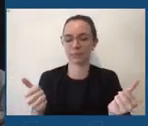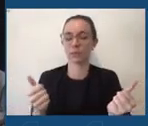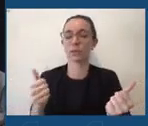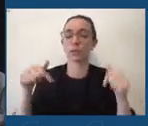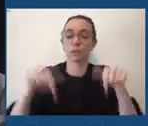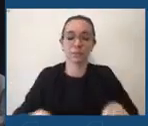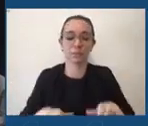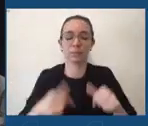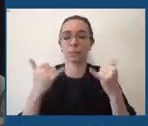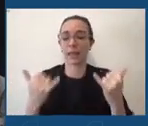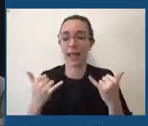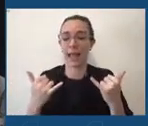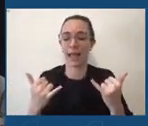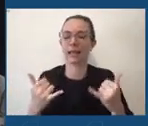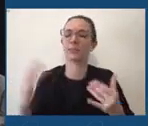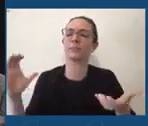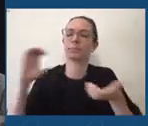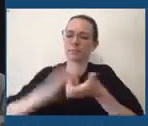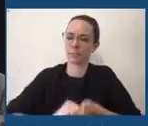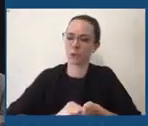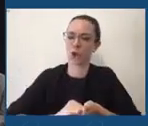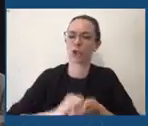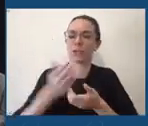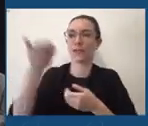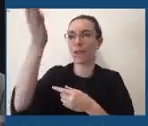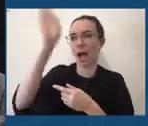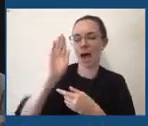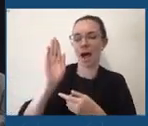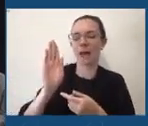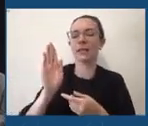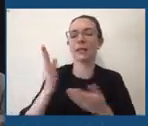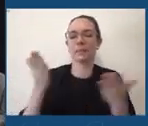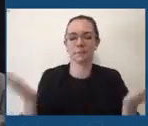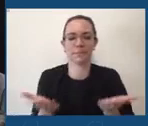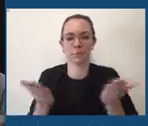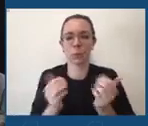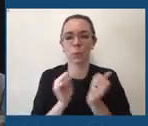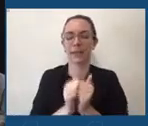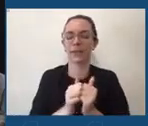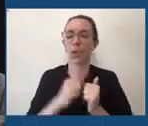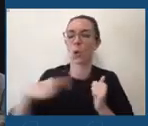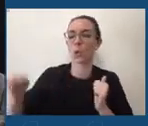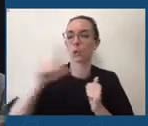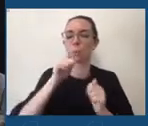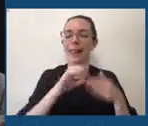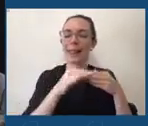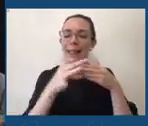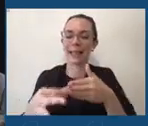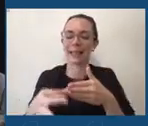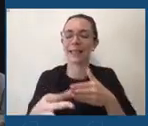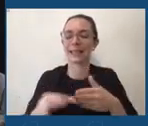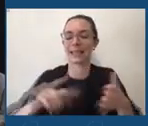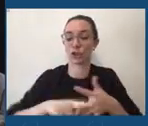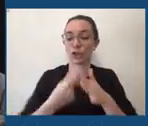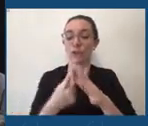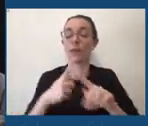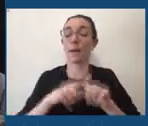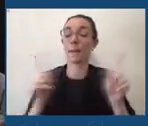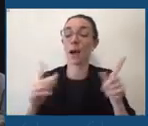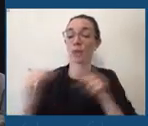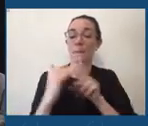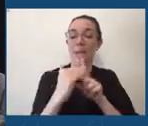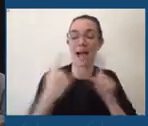day, be with the partners, oh God, be with those who will lead this initiative. But most of all, oh God, remind us of